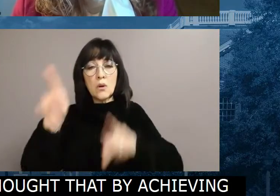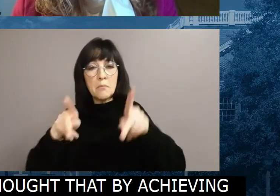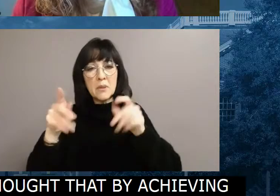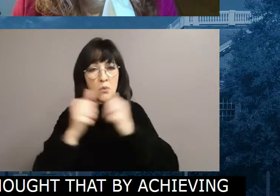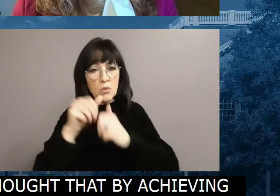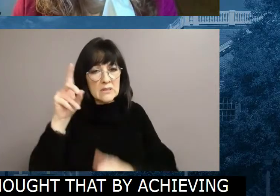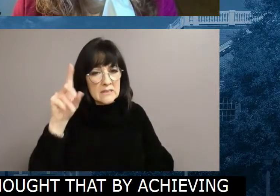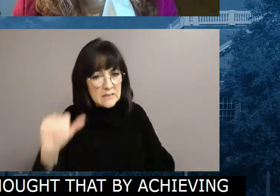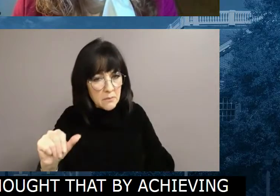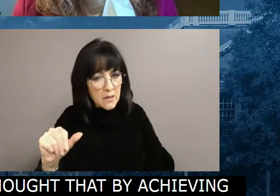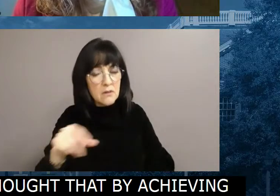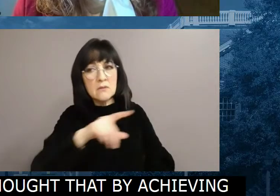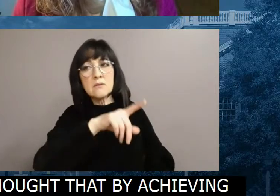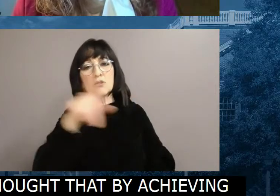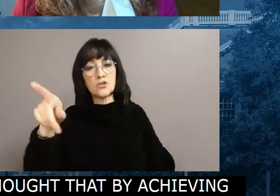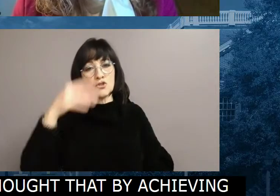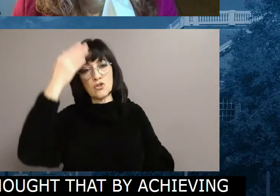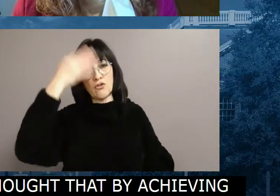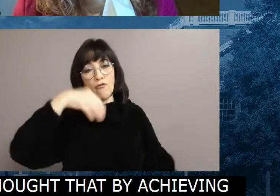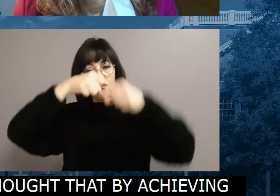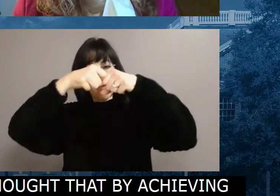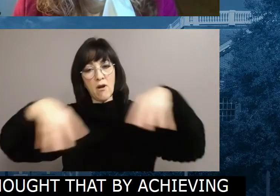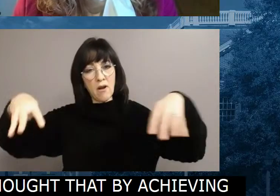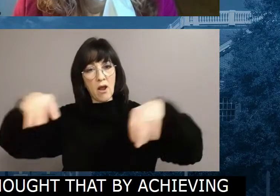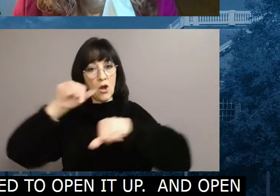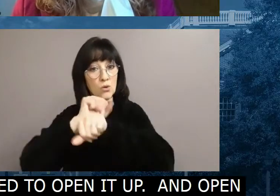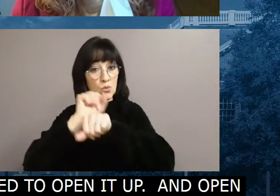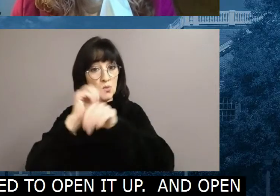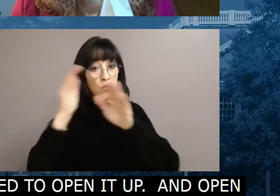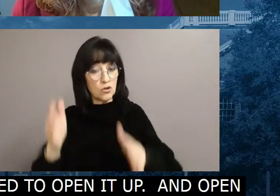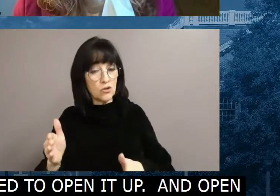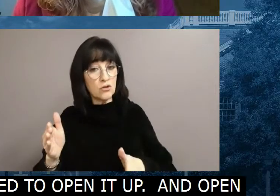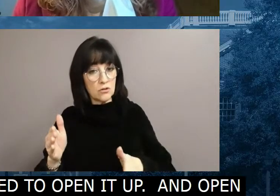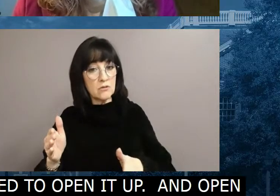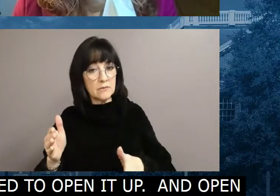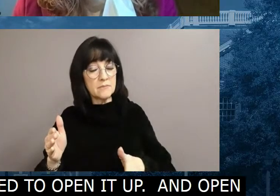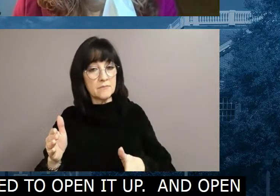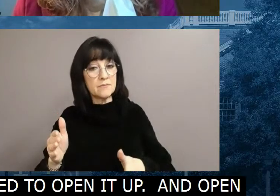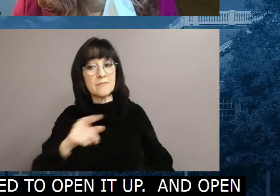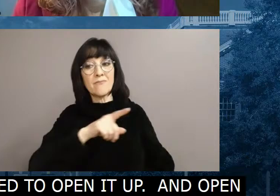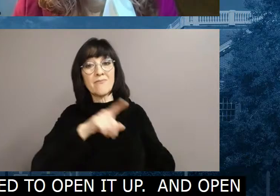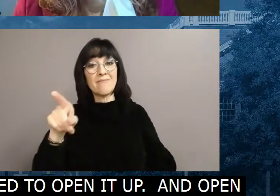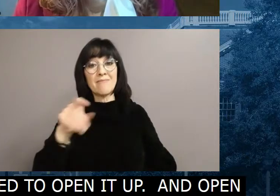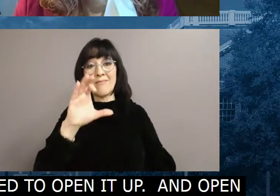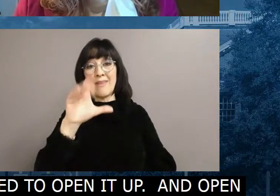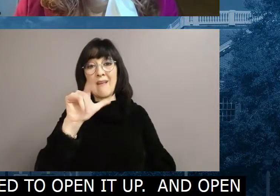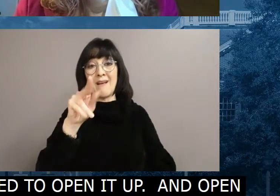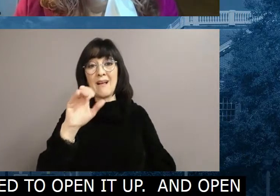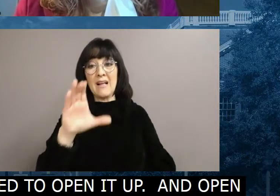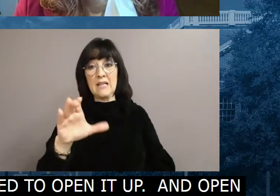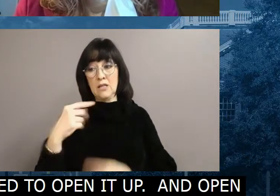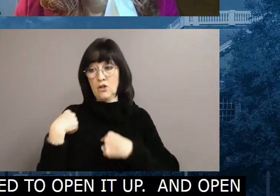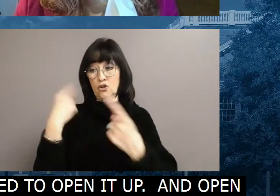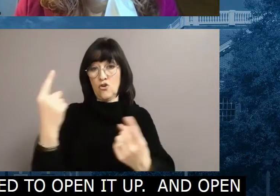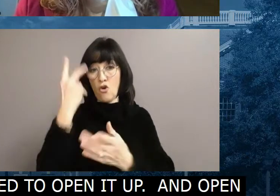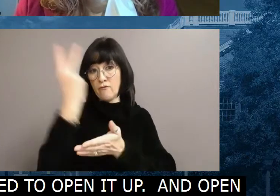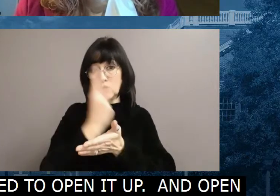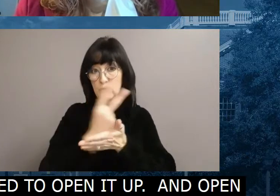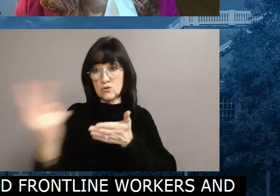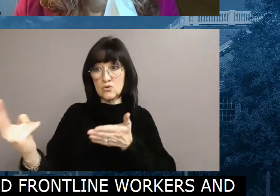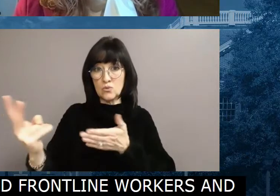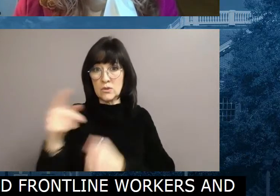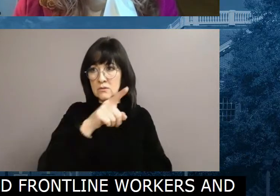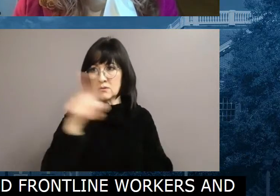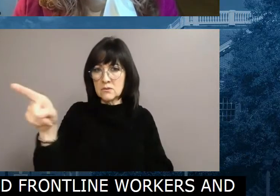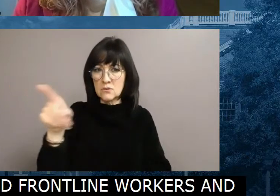to essential frontline workers. And as I said, at our clinics, over the last 2 weeks, we've done over 28,000 in